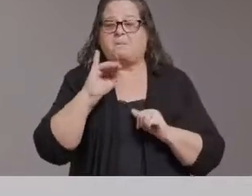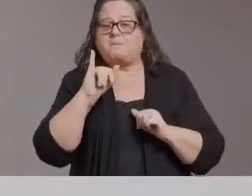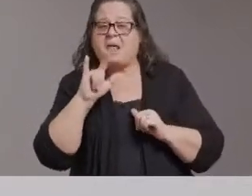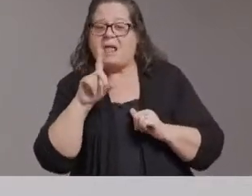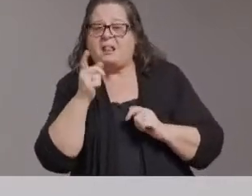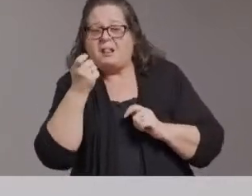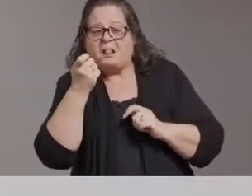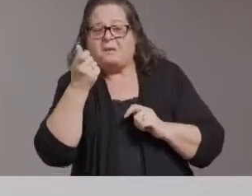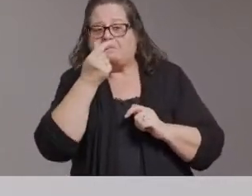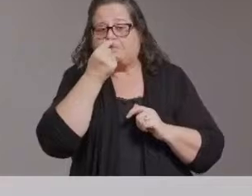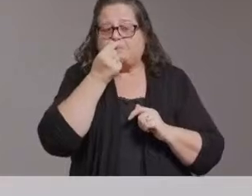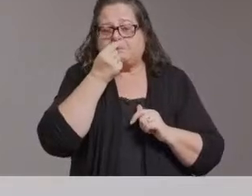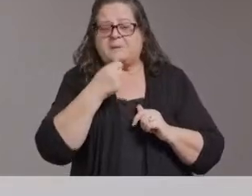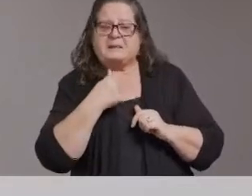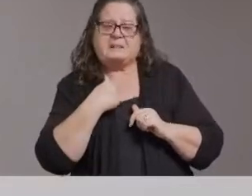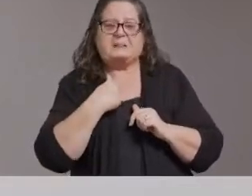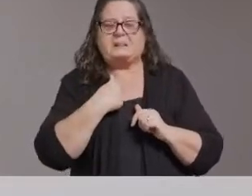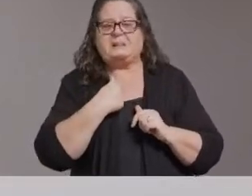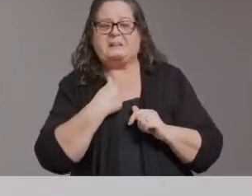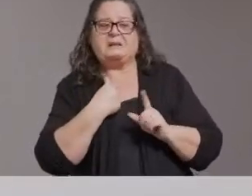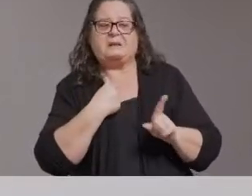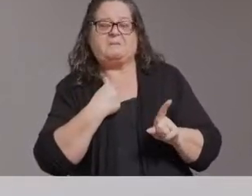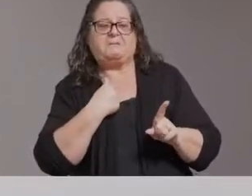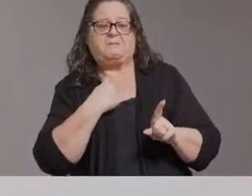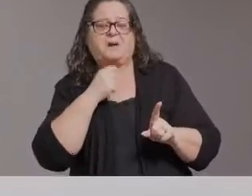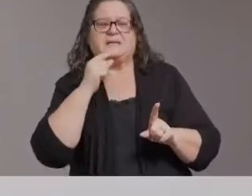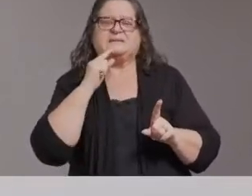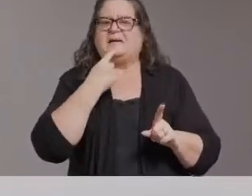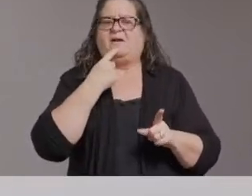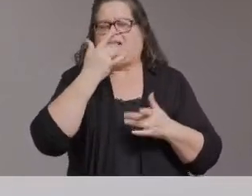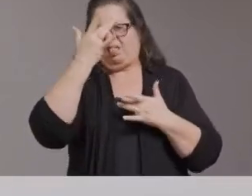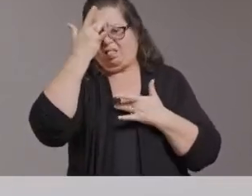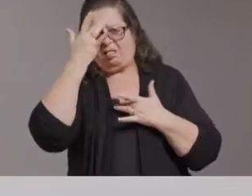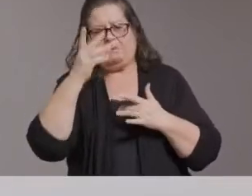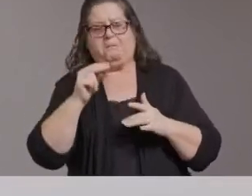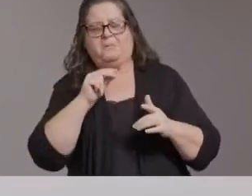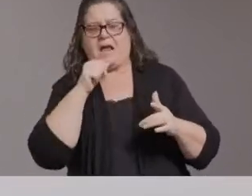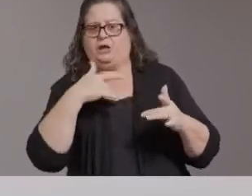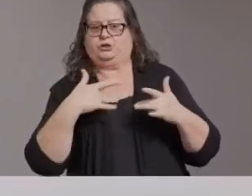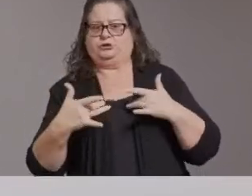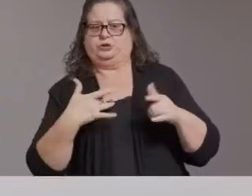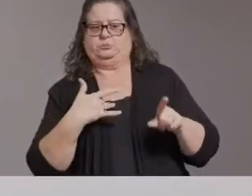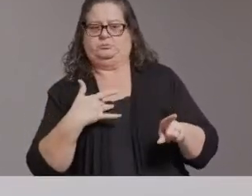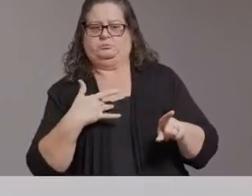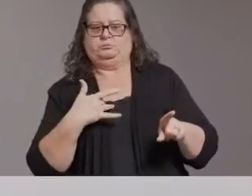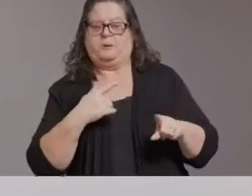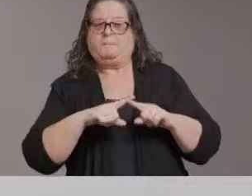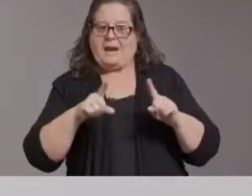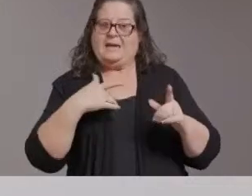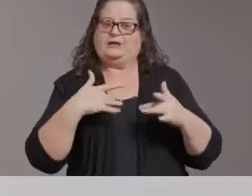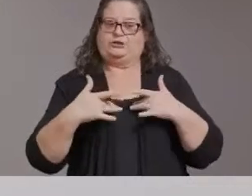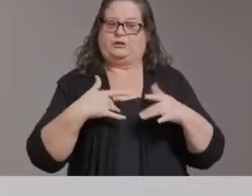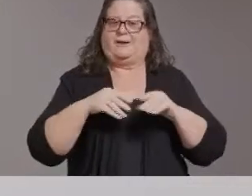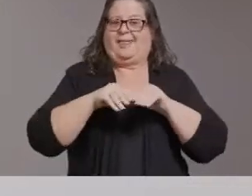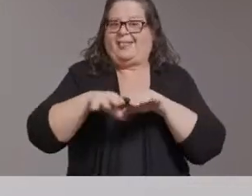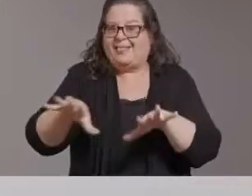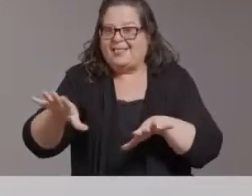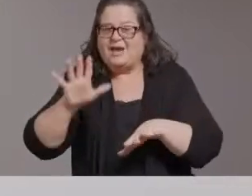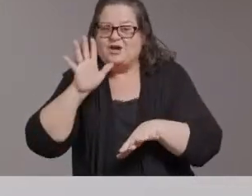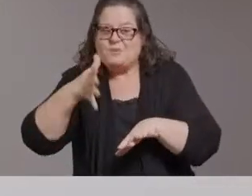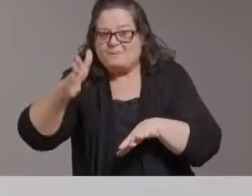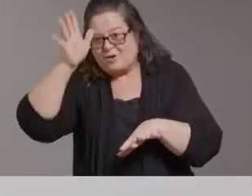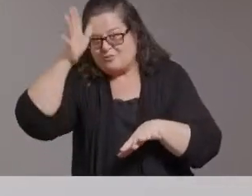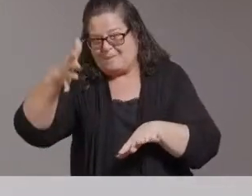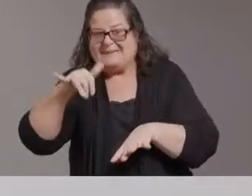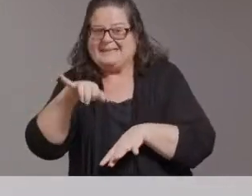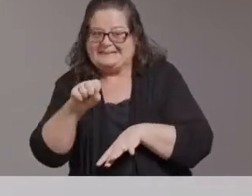that wouldn't be something we were concerned about. We would be concerned if that individual gave it to, you know, their grandmother or grandfather. But with